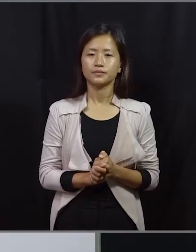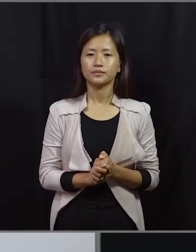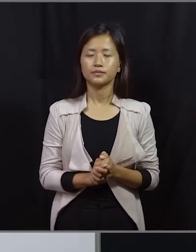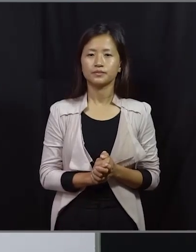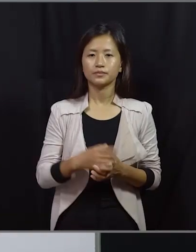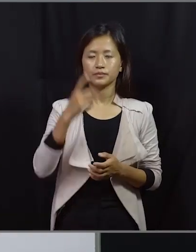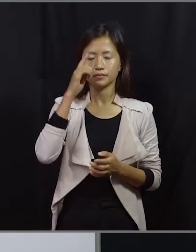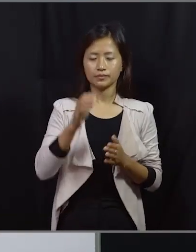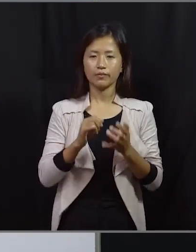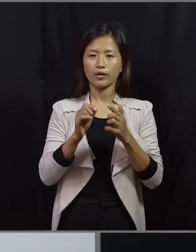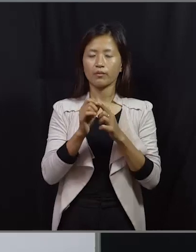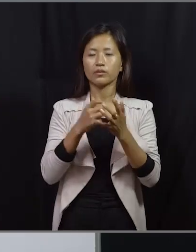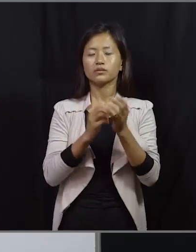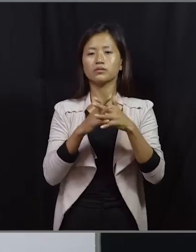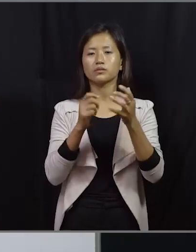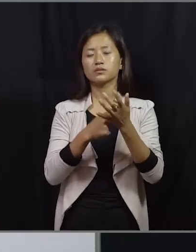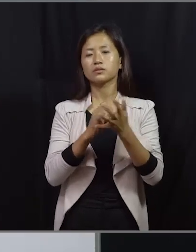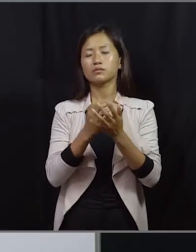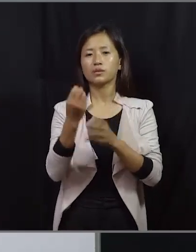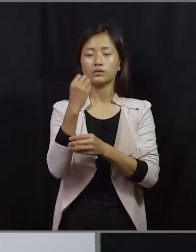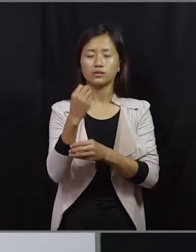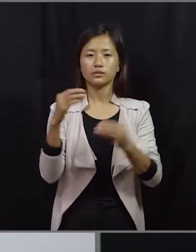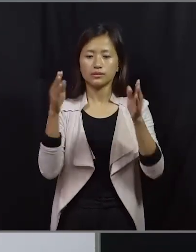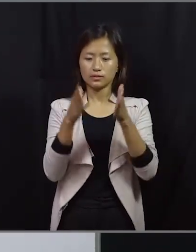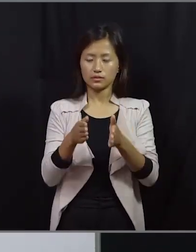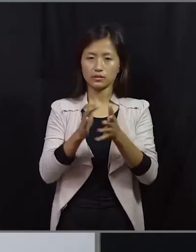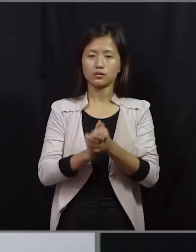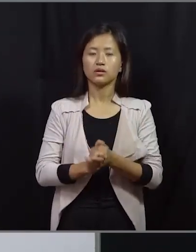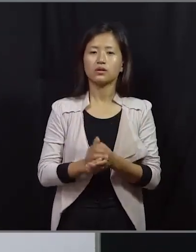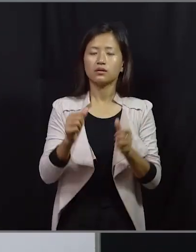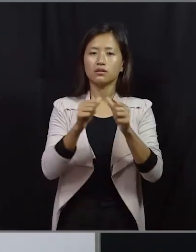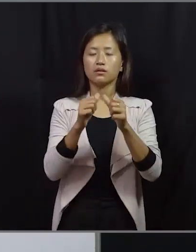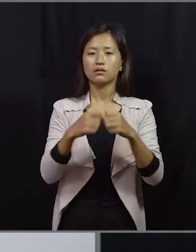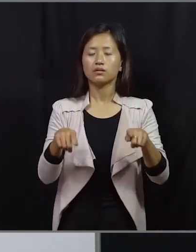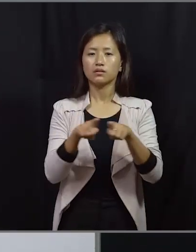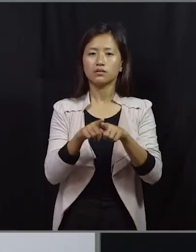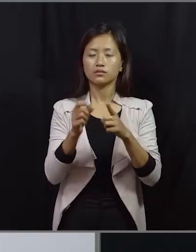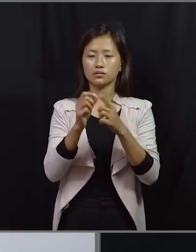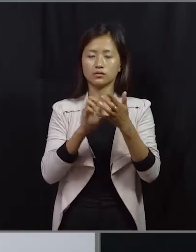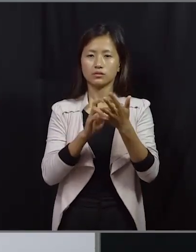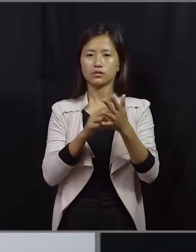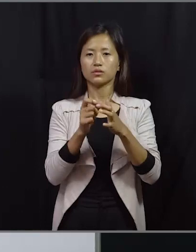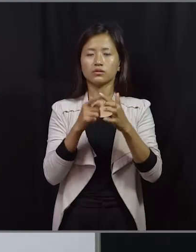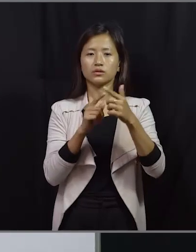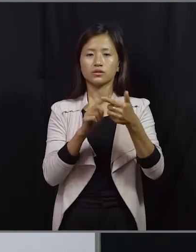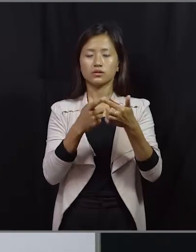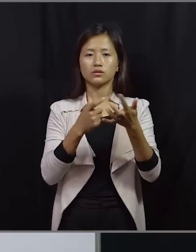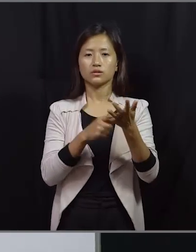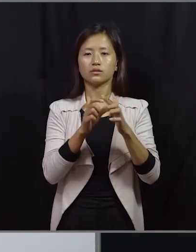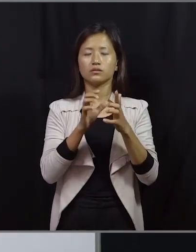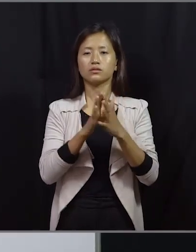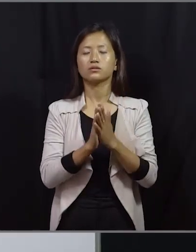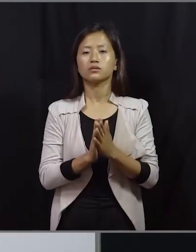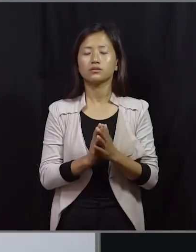Here for this power set, the set of all subsets of a set A is called the power set of A, and it is denoted by P of A. So let us